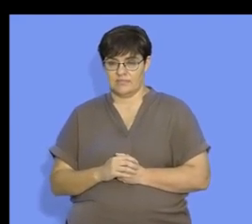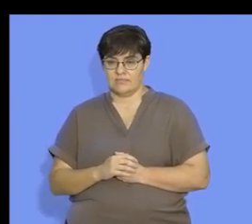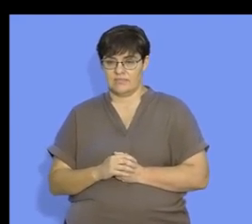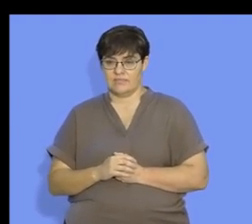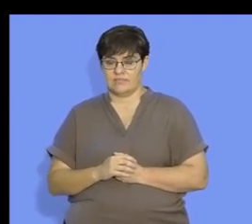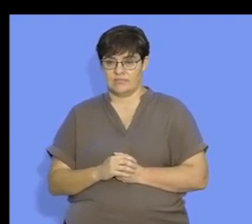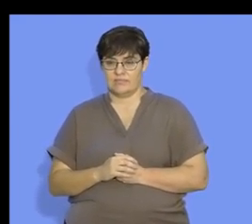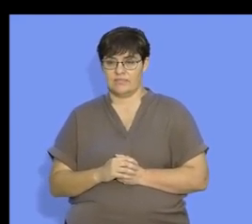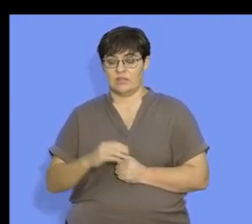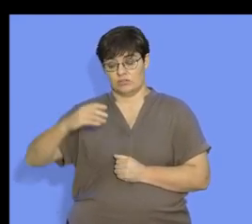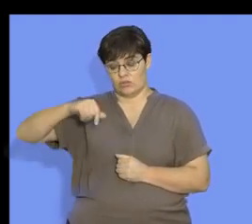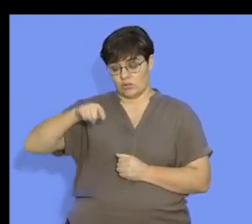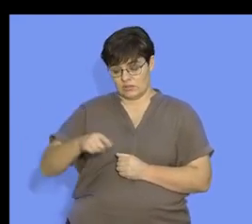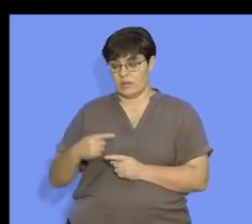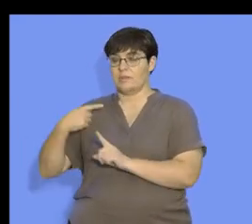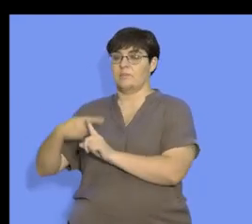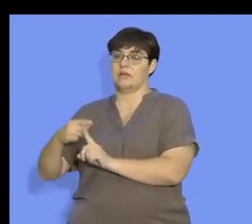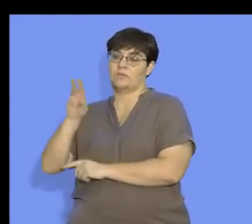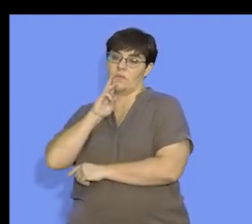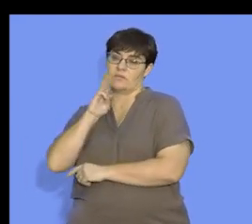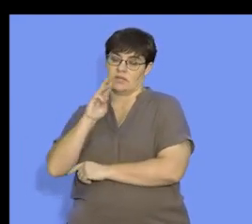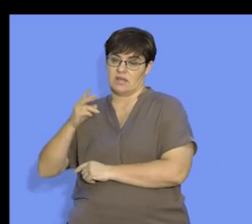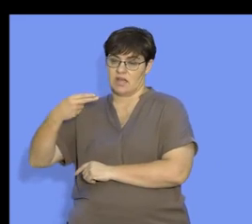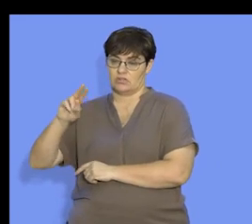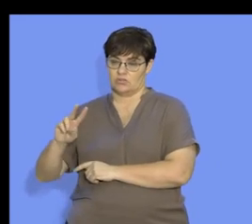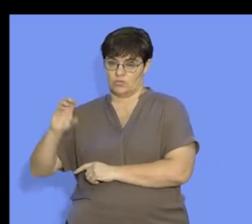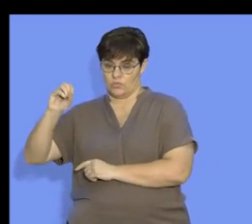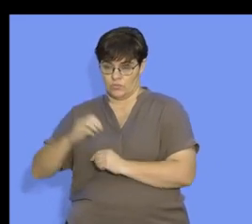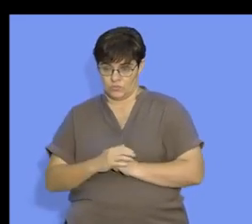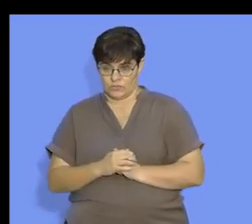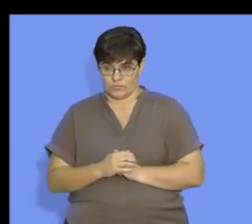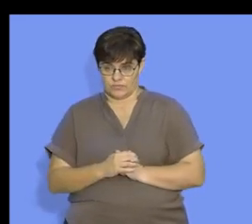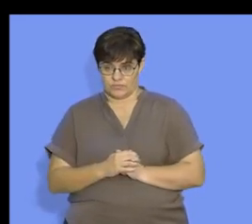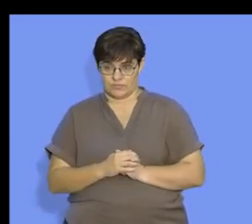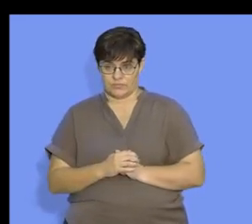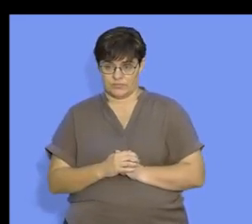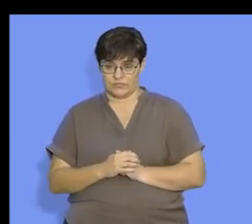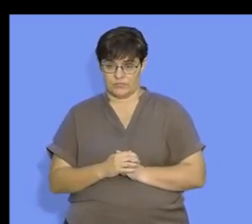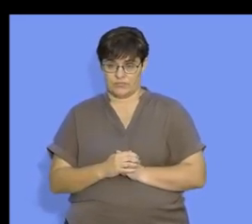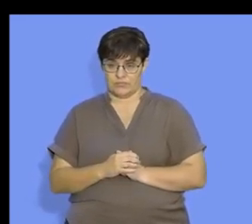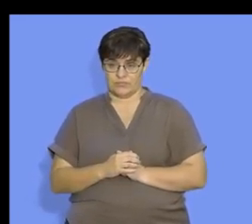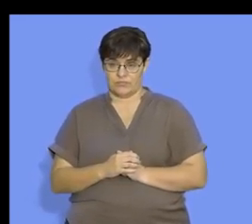COO, right? That's our salt, right? Plus H2O.